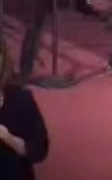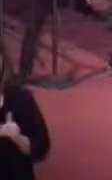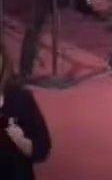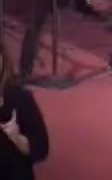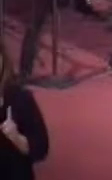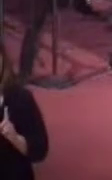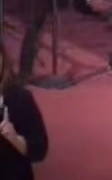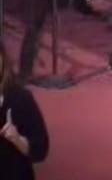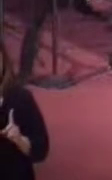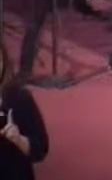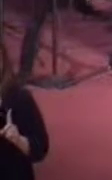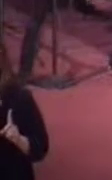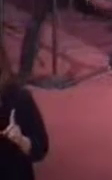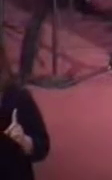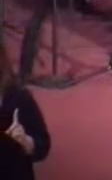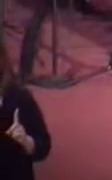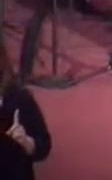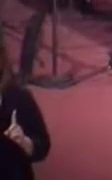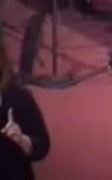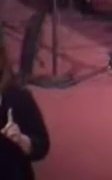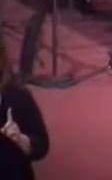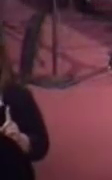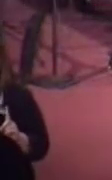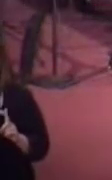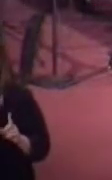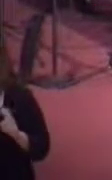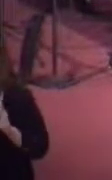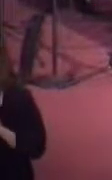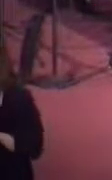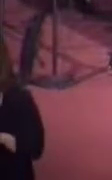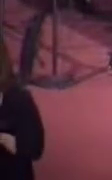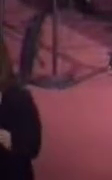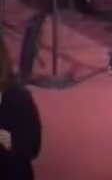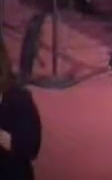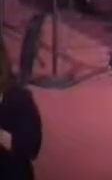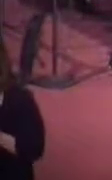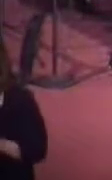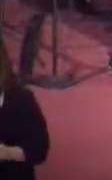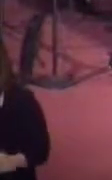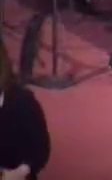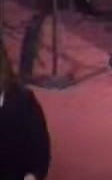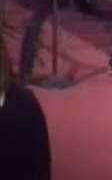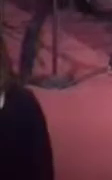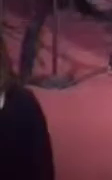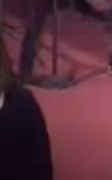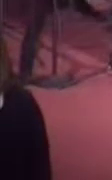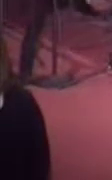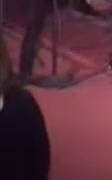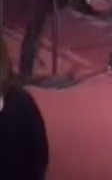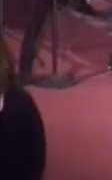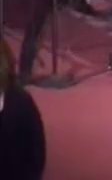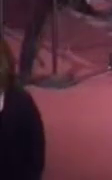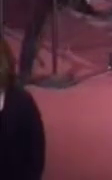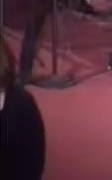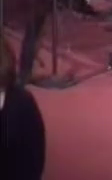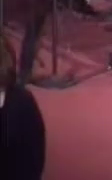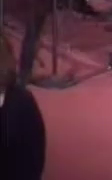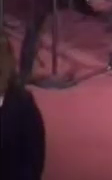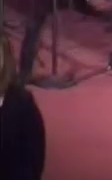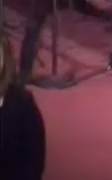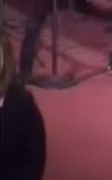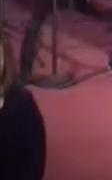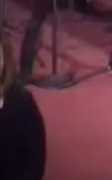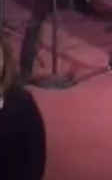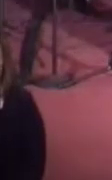Daniel. Look at how Daniel responds in Daniel chapter 6, verse 10. Now when Daniel learned that the decree had been